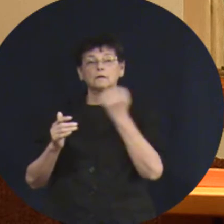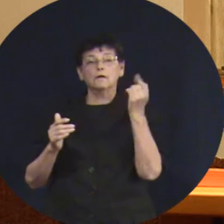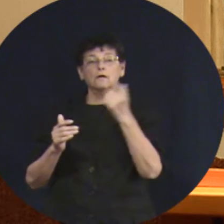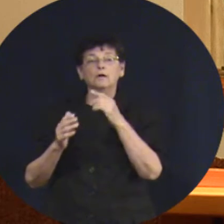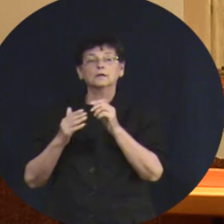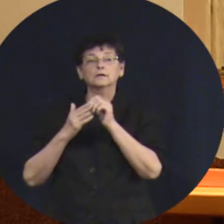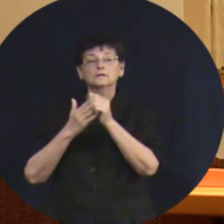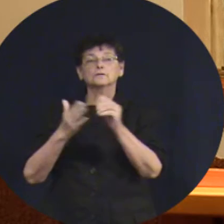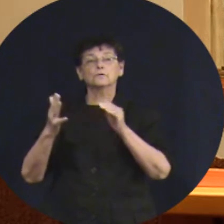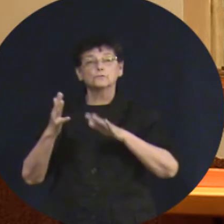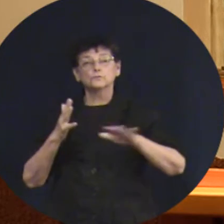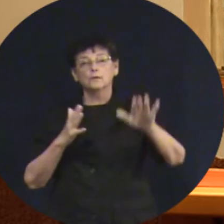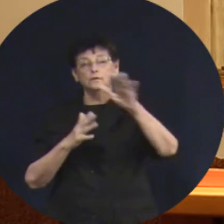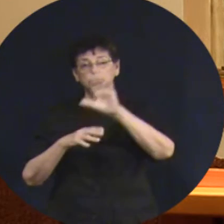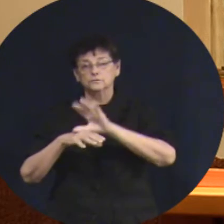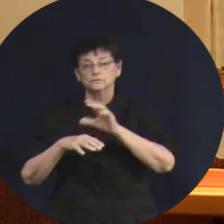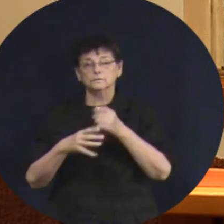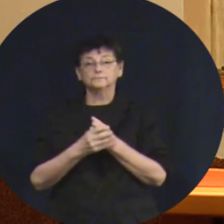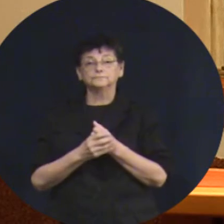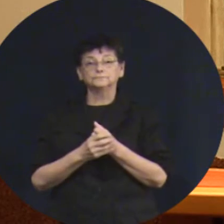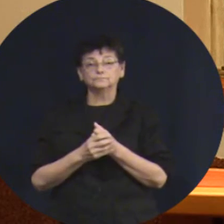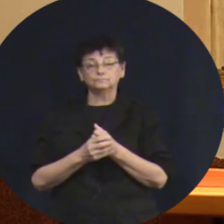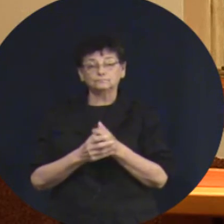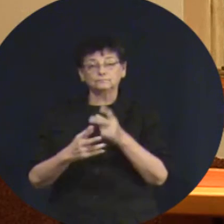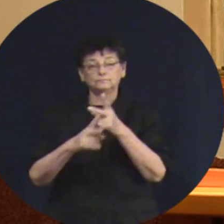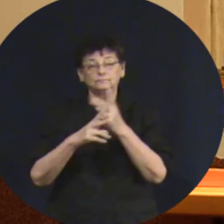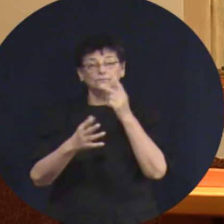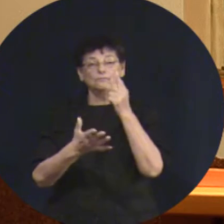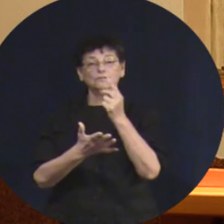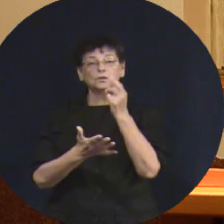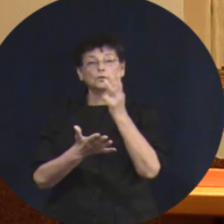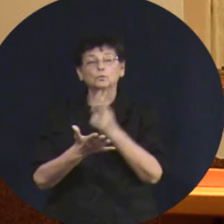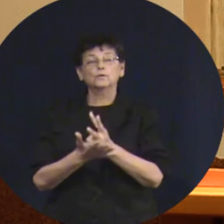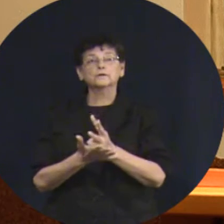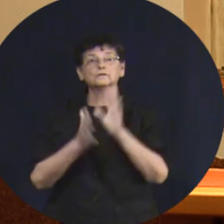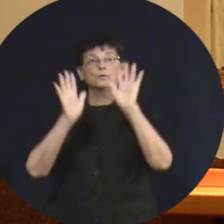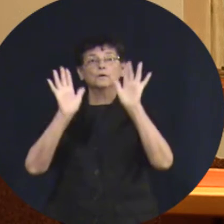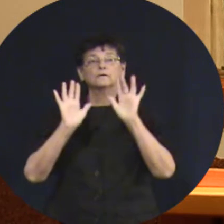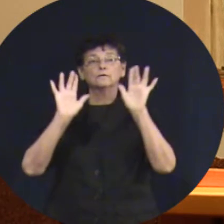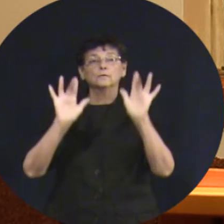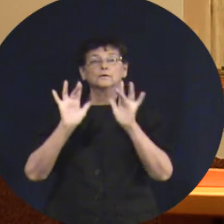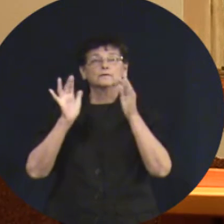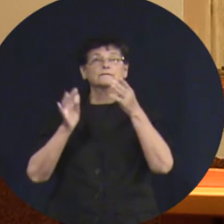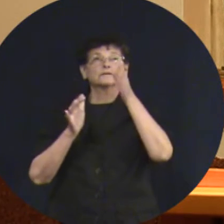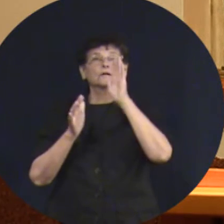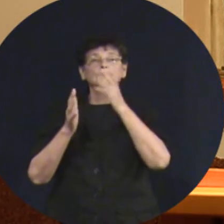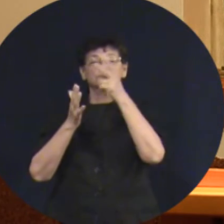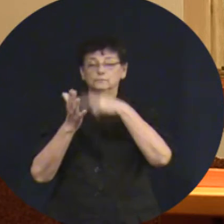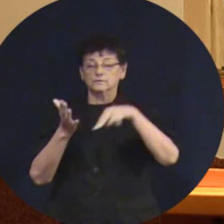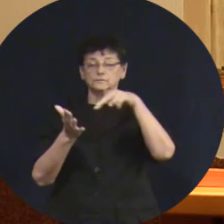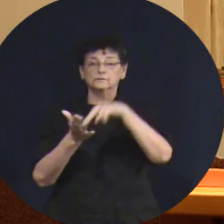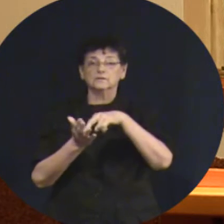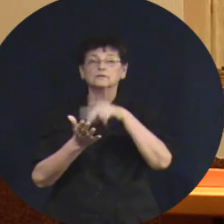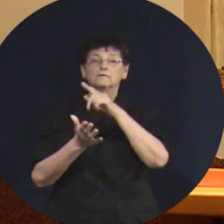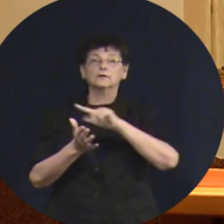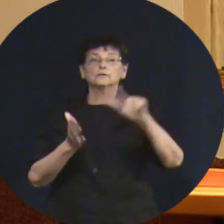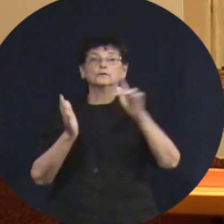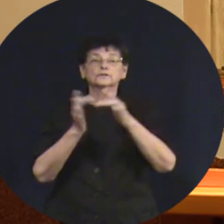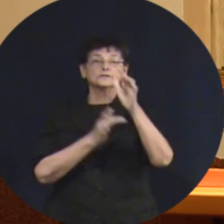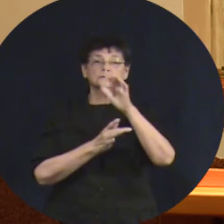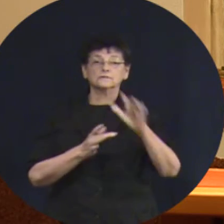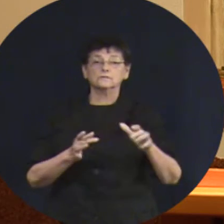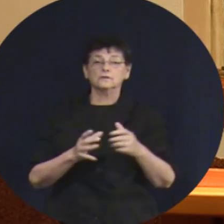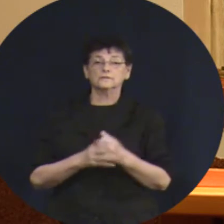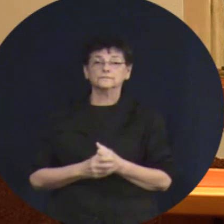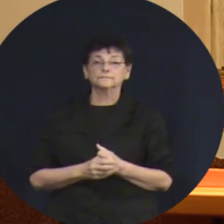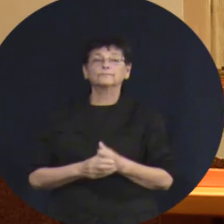all leaders throughout the Church, as they bear witness to the great mercy of God through the resurrection of our Lord Jesus